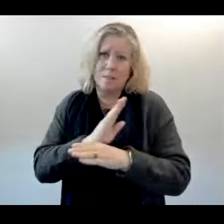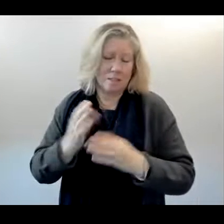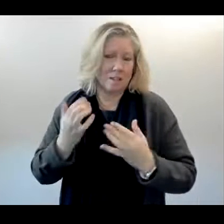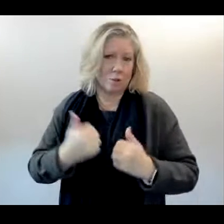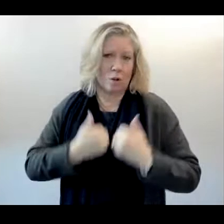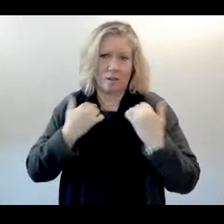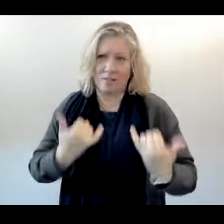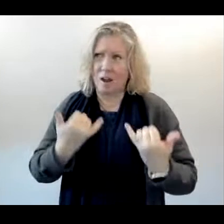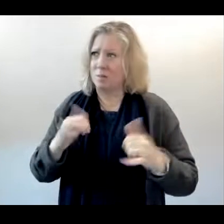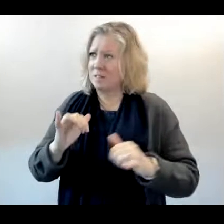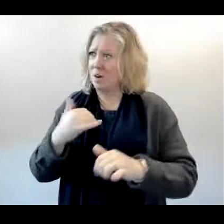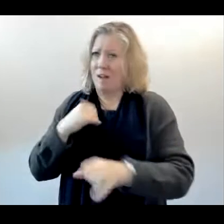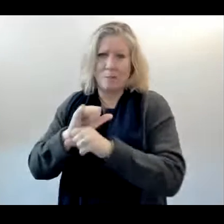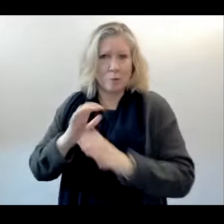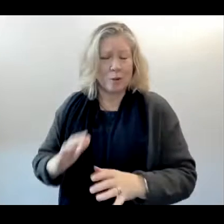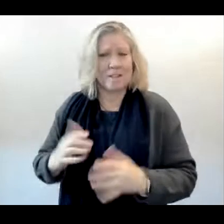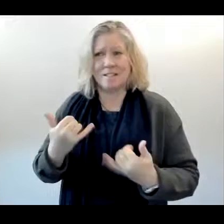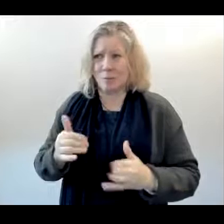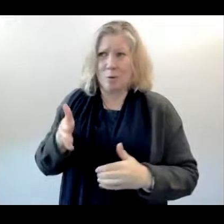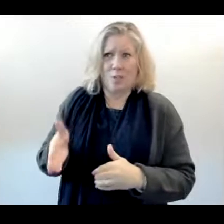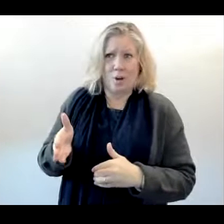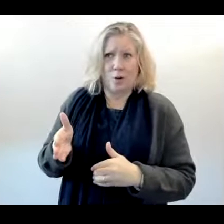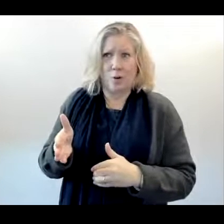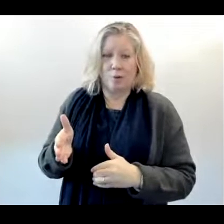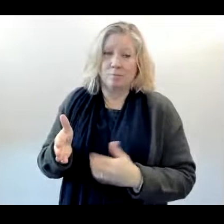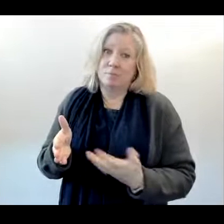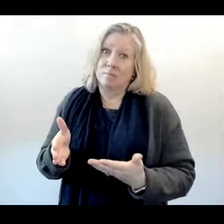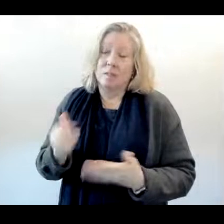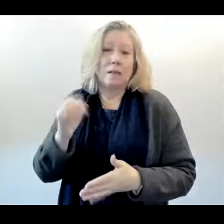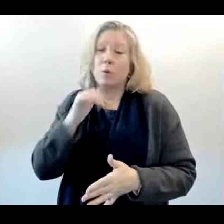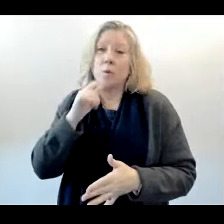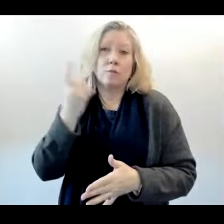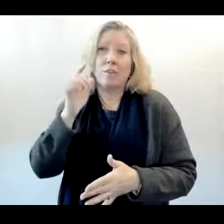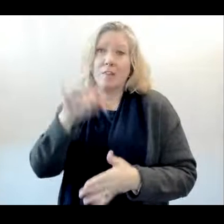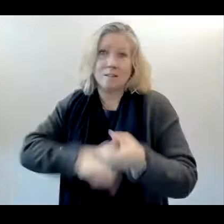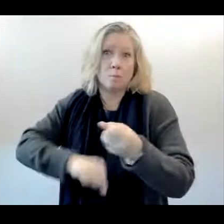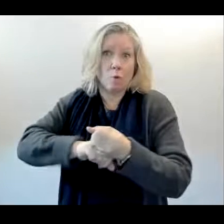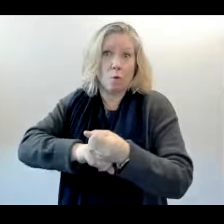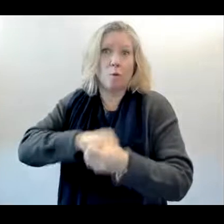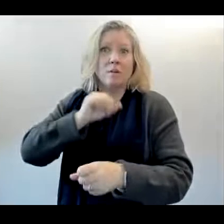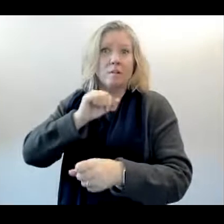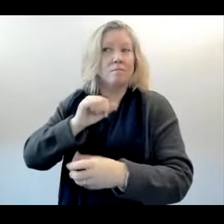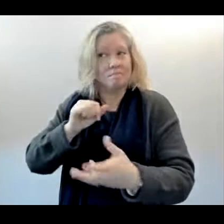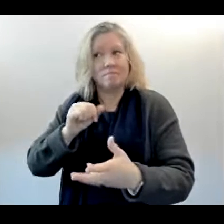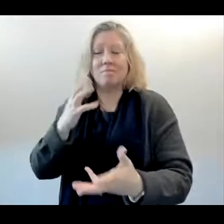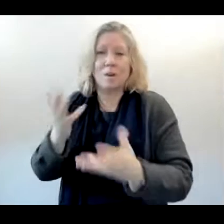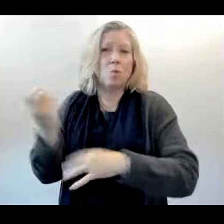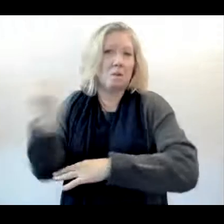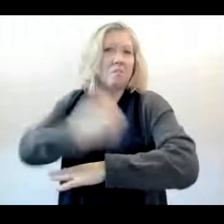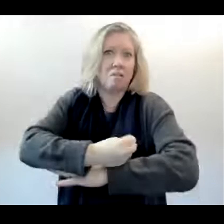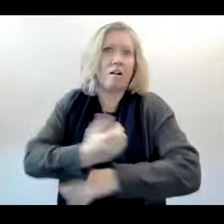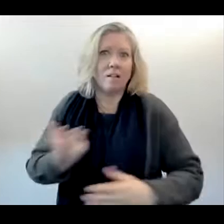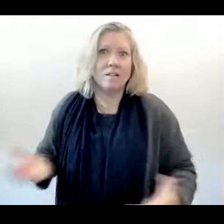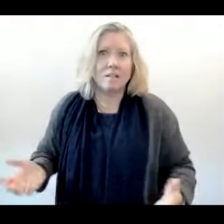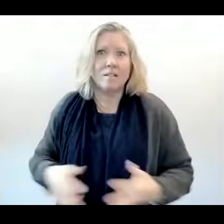employing people, still existing in the city today that would not be here if it weren't for the work of the URA. And so,